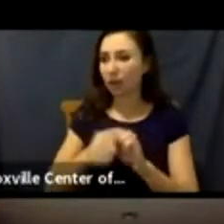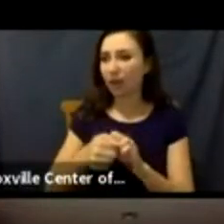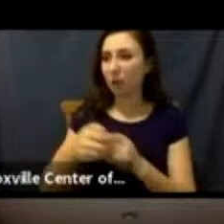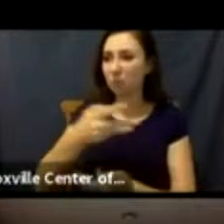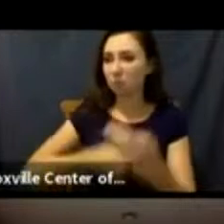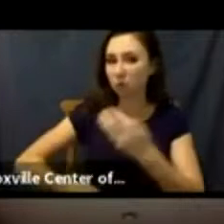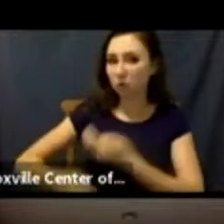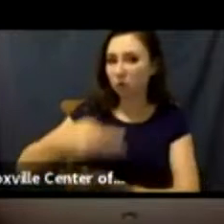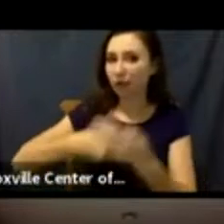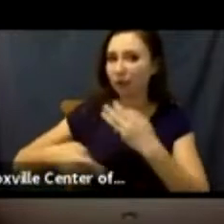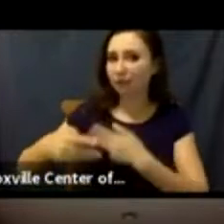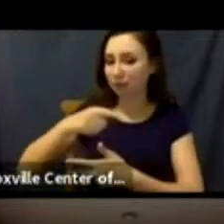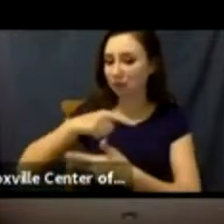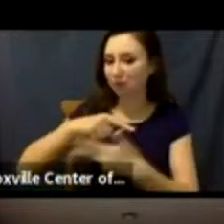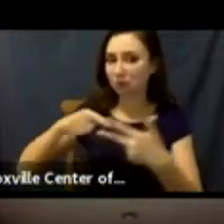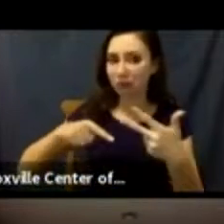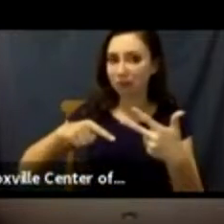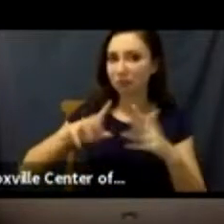will?